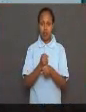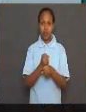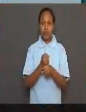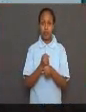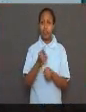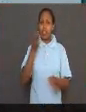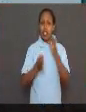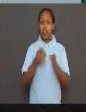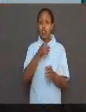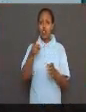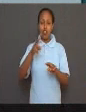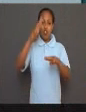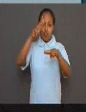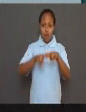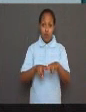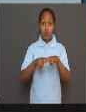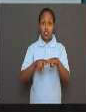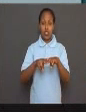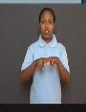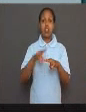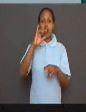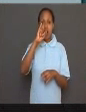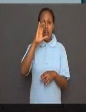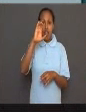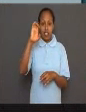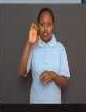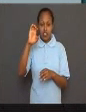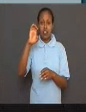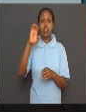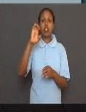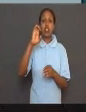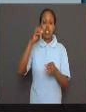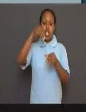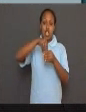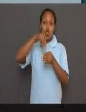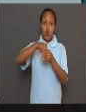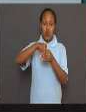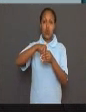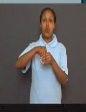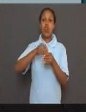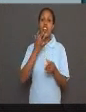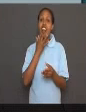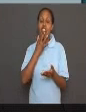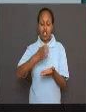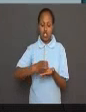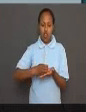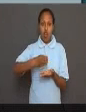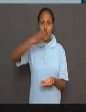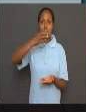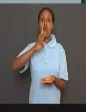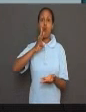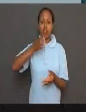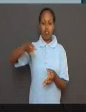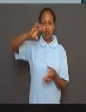If we put an ice cube into a glass of